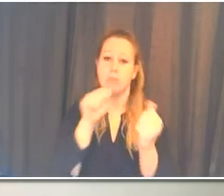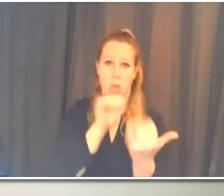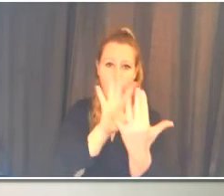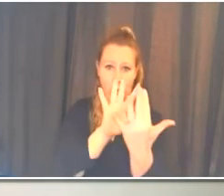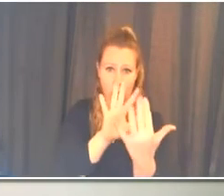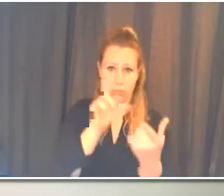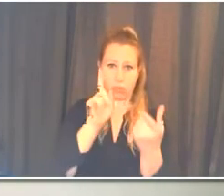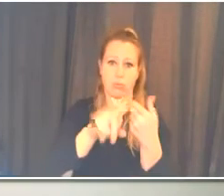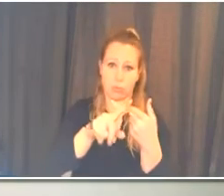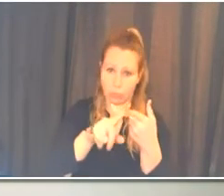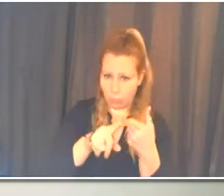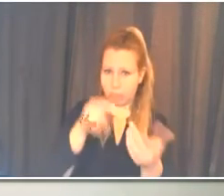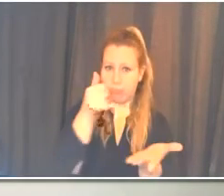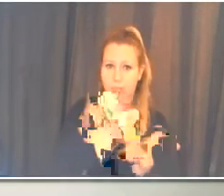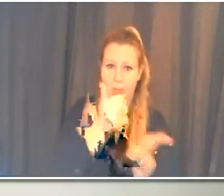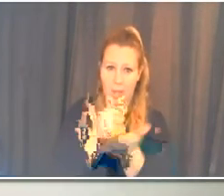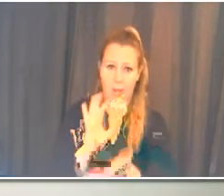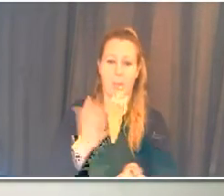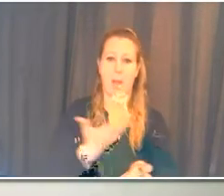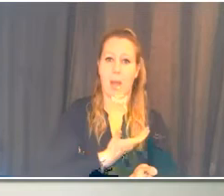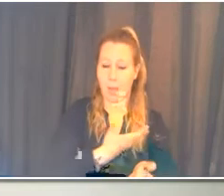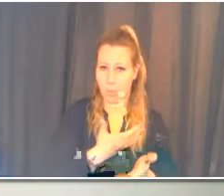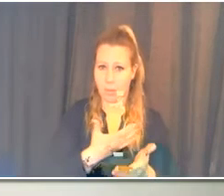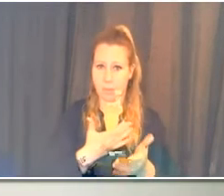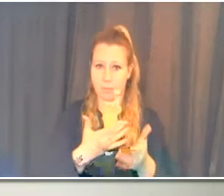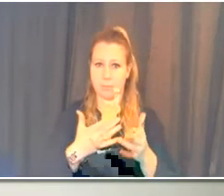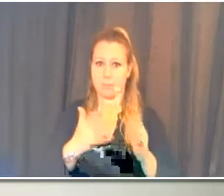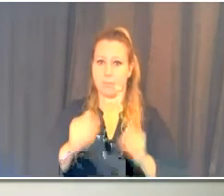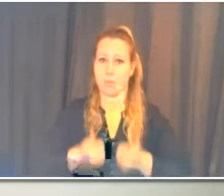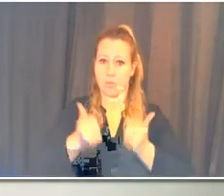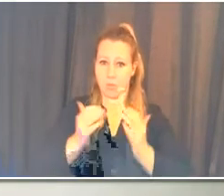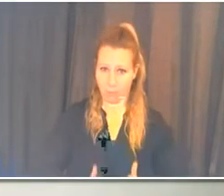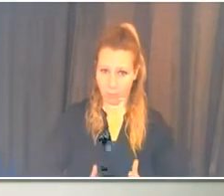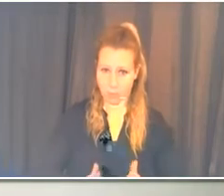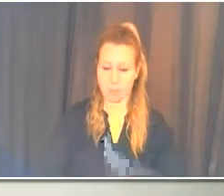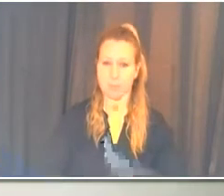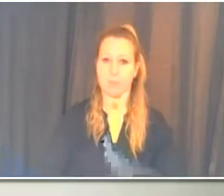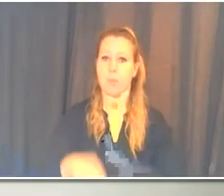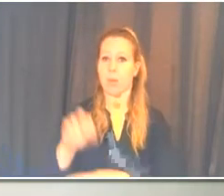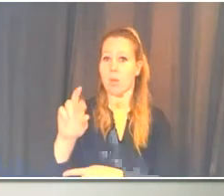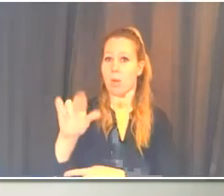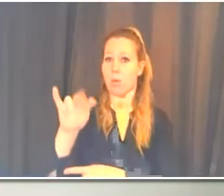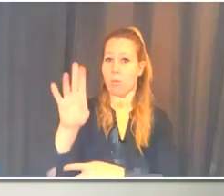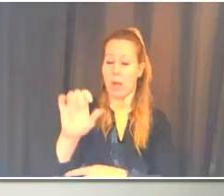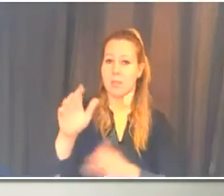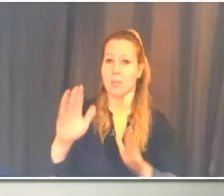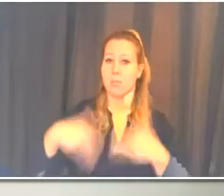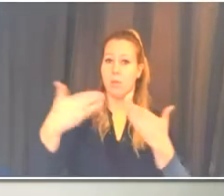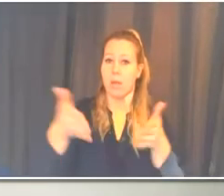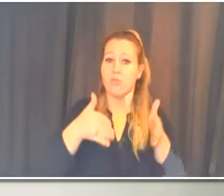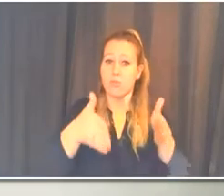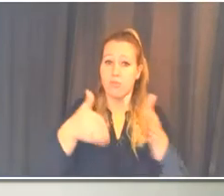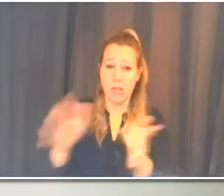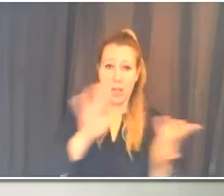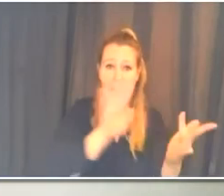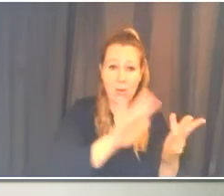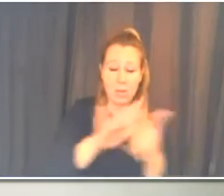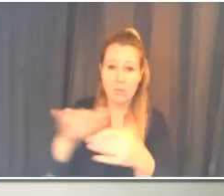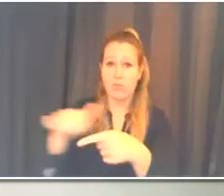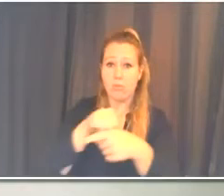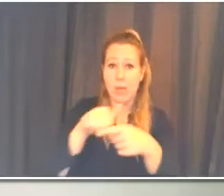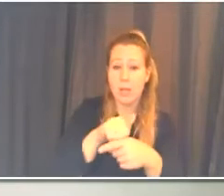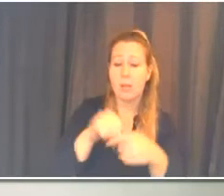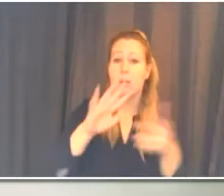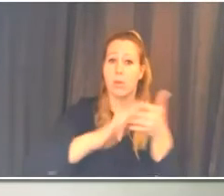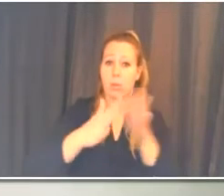serves uh communities of color where justice system responses may not seem like a safe option due to uh past experiences in harm systems may have caused